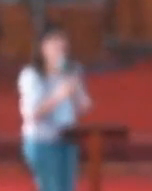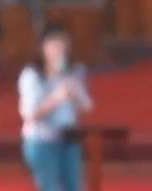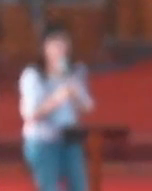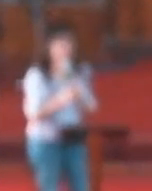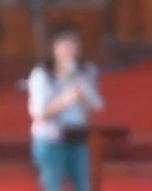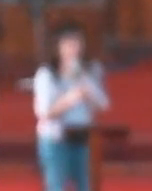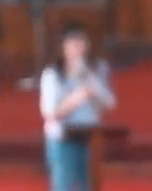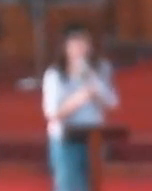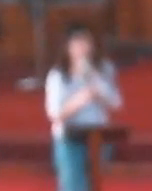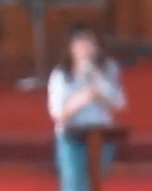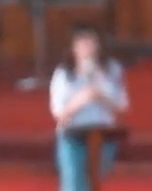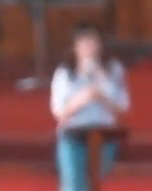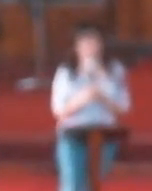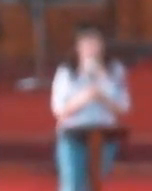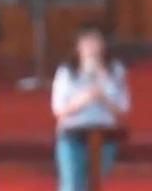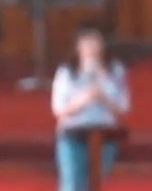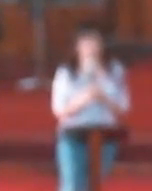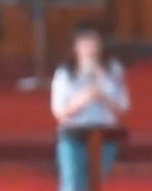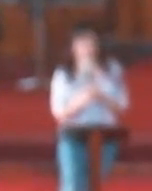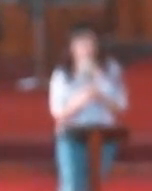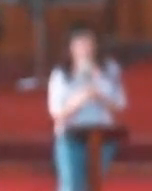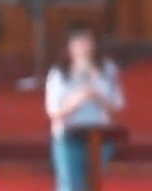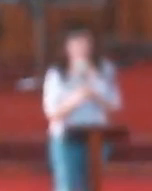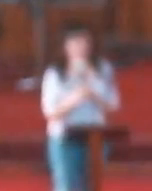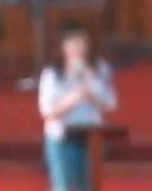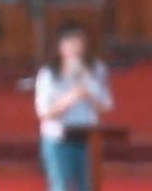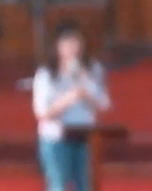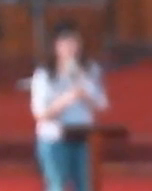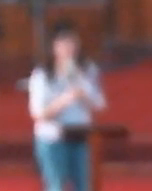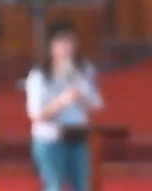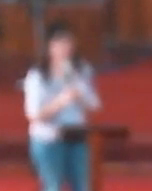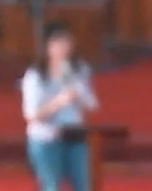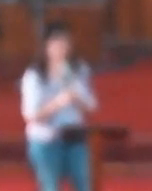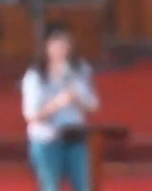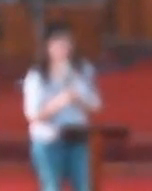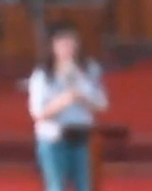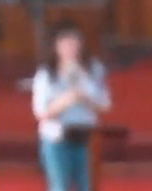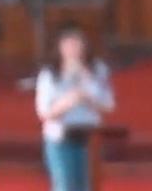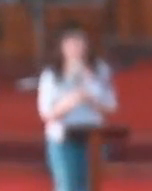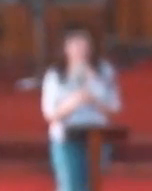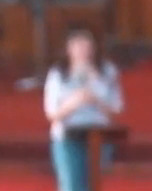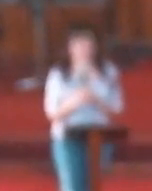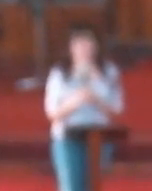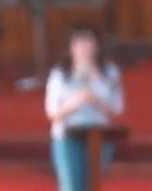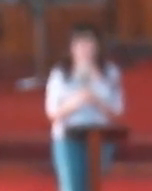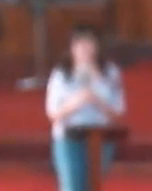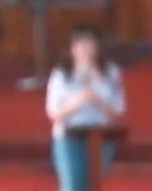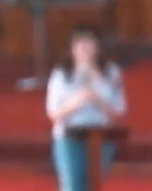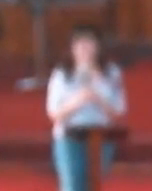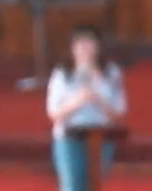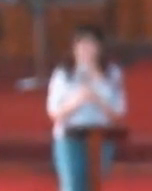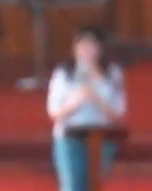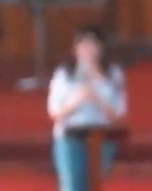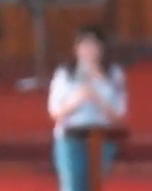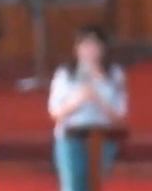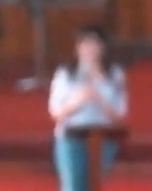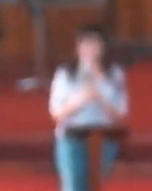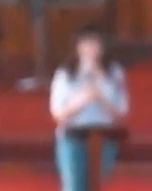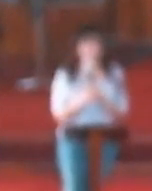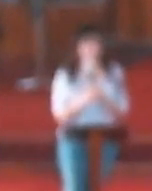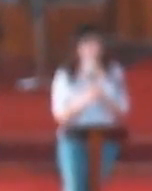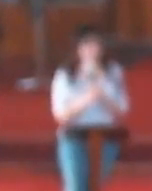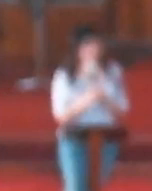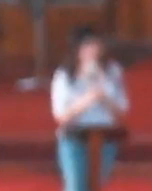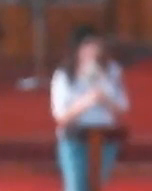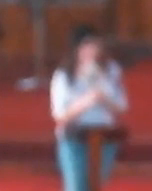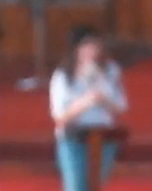own future. Y yo quería preguntarles si esto está en la Biblia. And I want to ask you, is